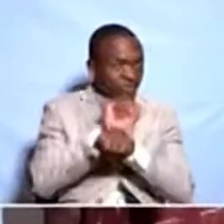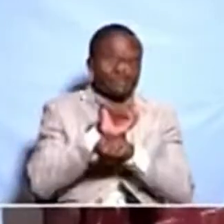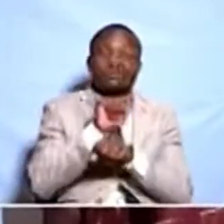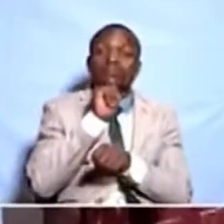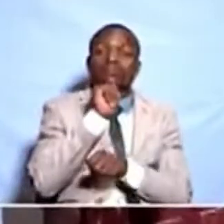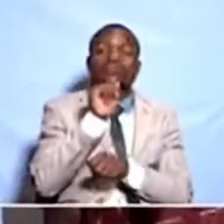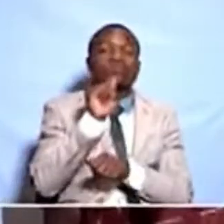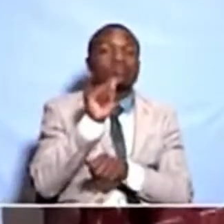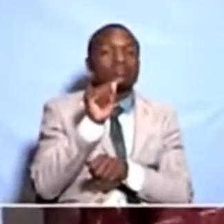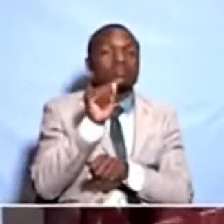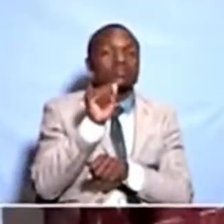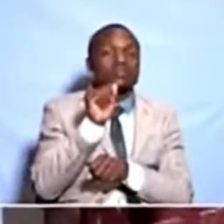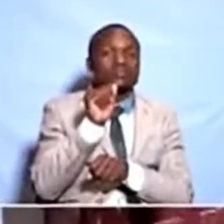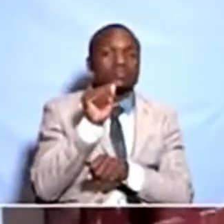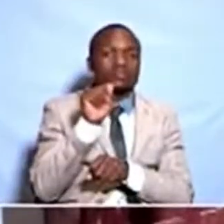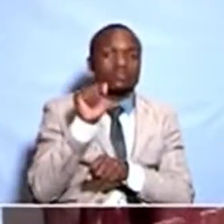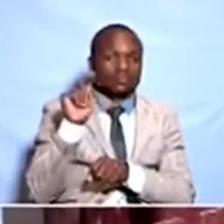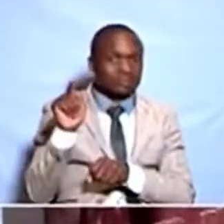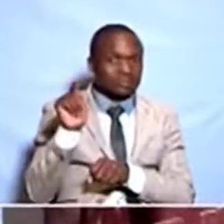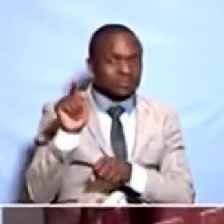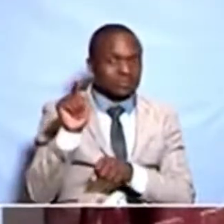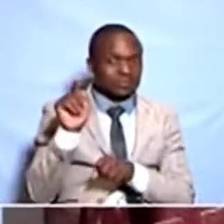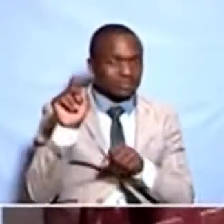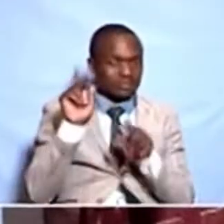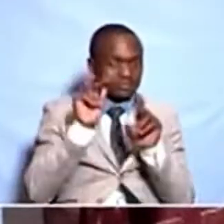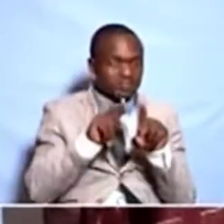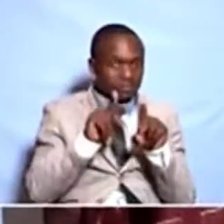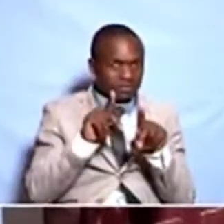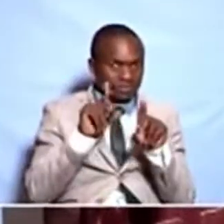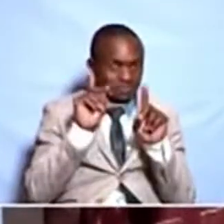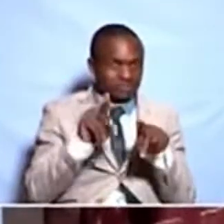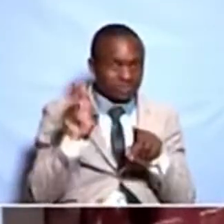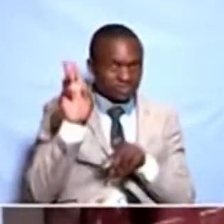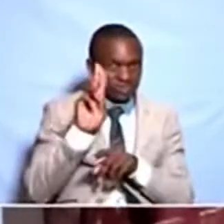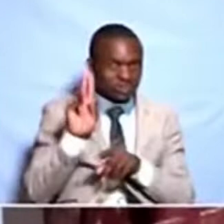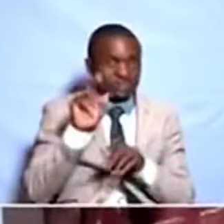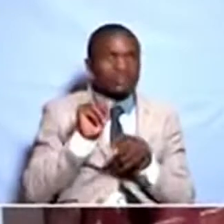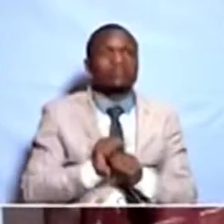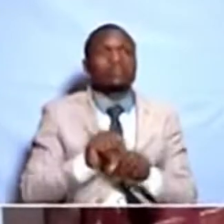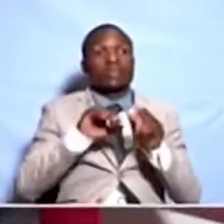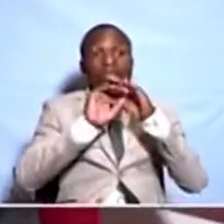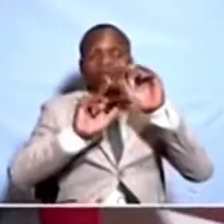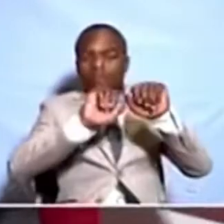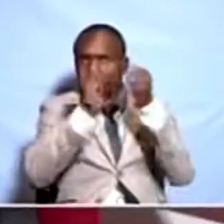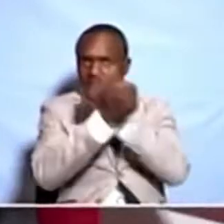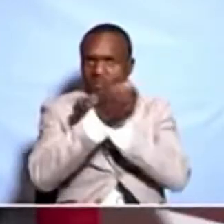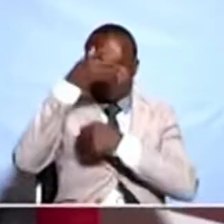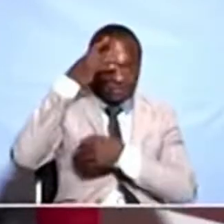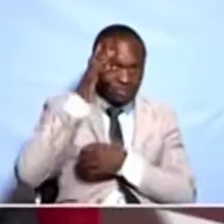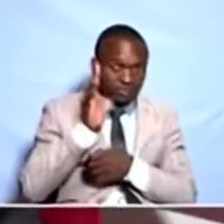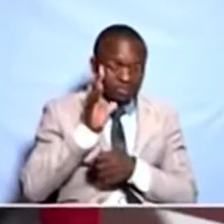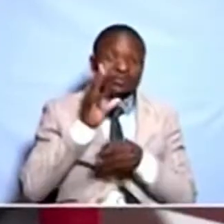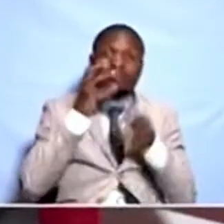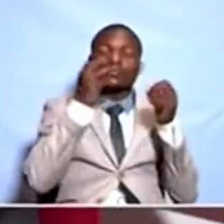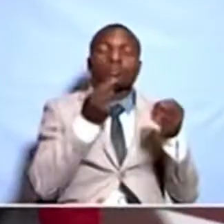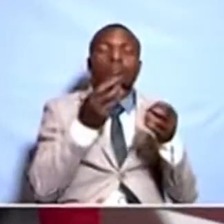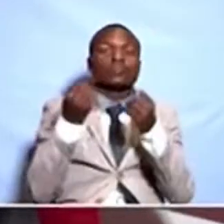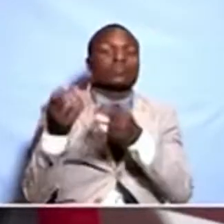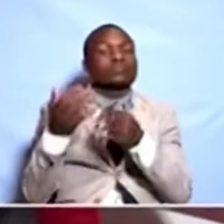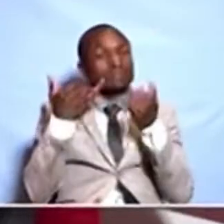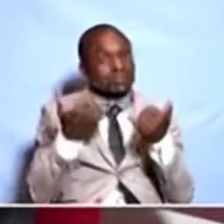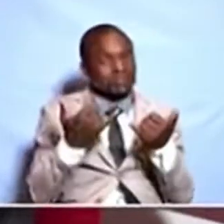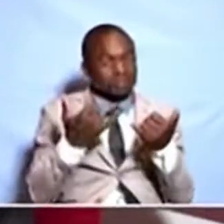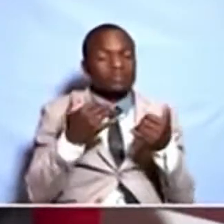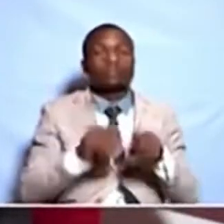the one that has just been brought to our attention. But on the change of color, it's common, it's fashionable now. You see